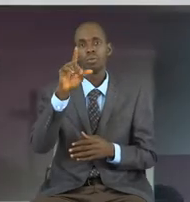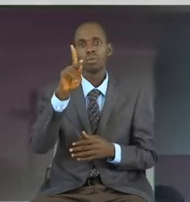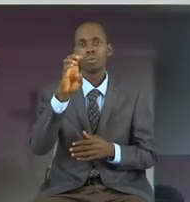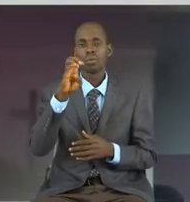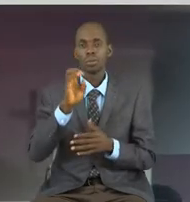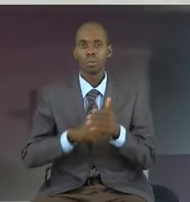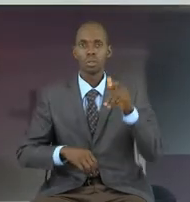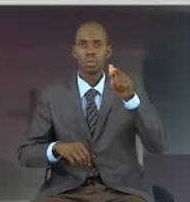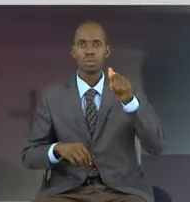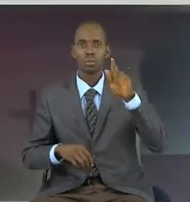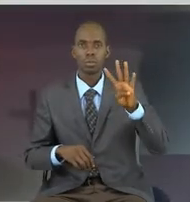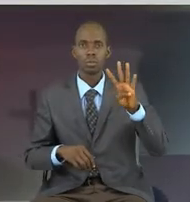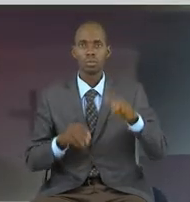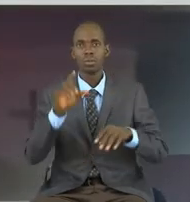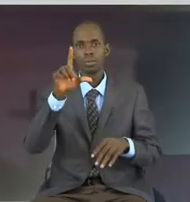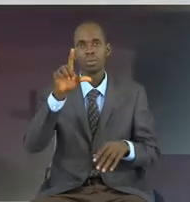verse